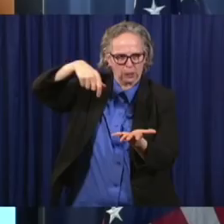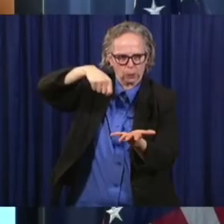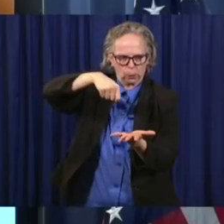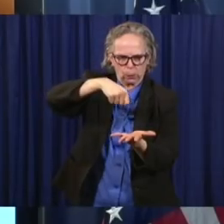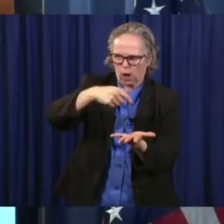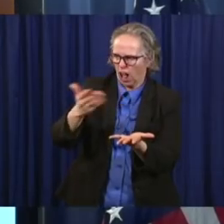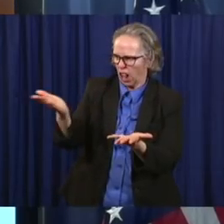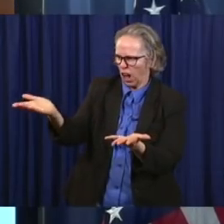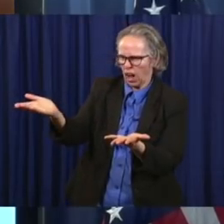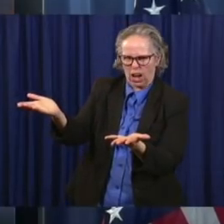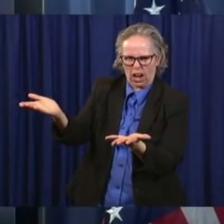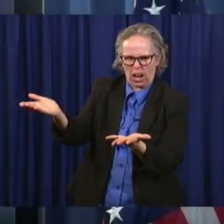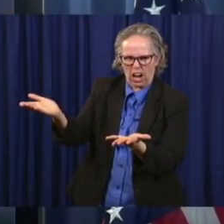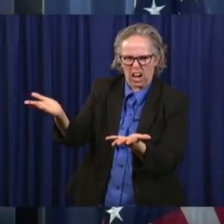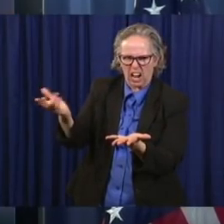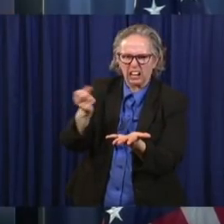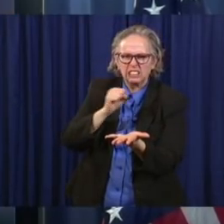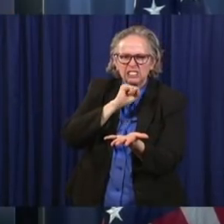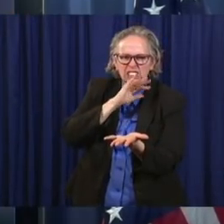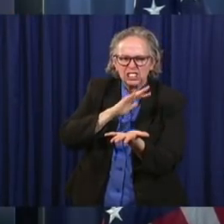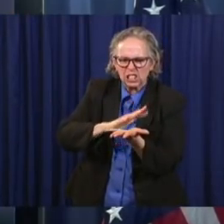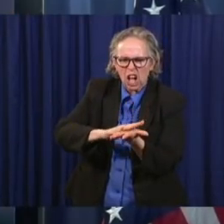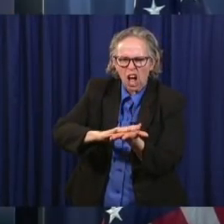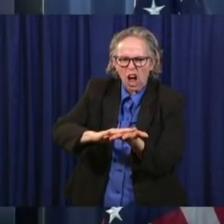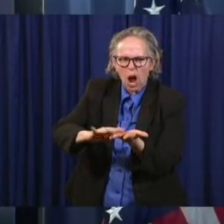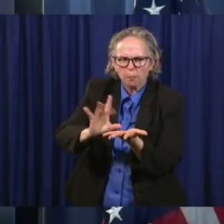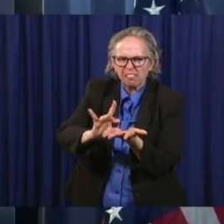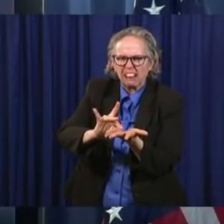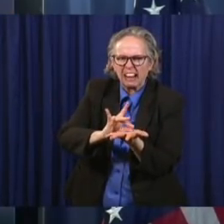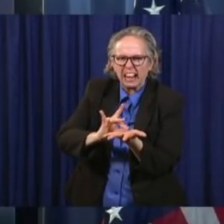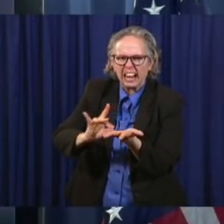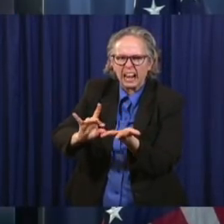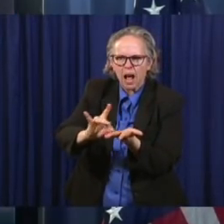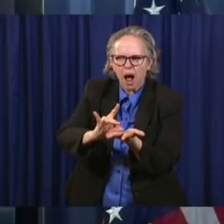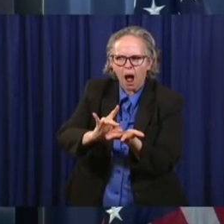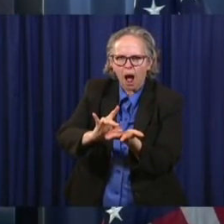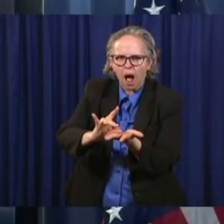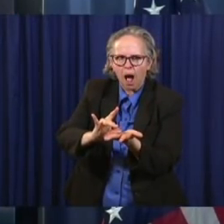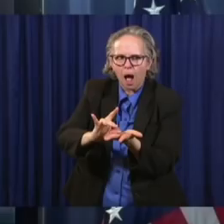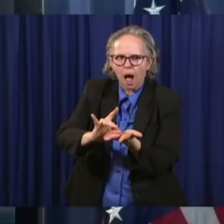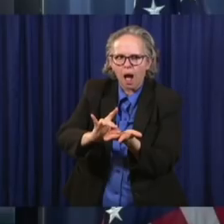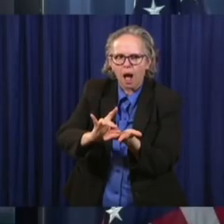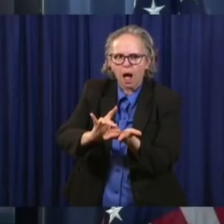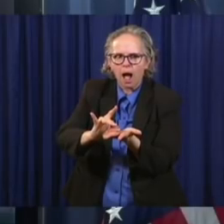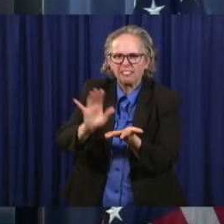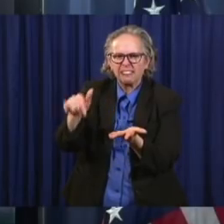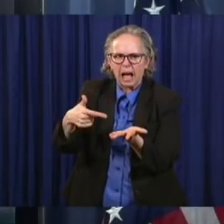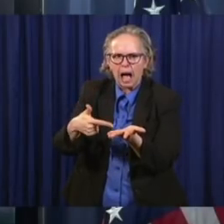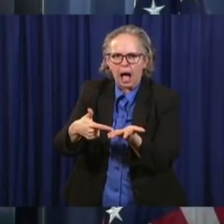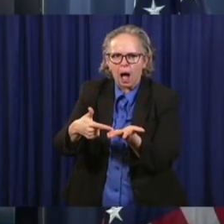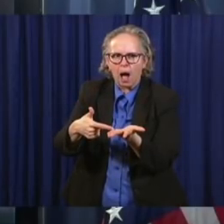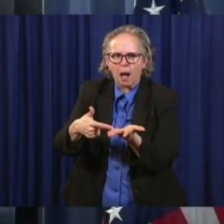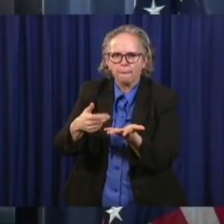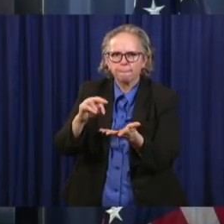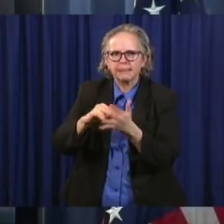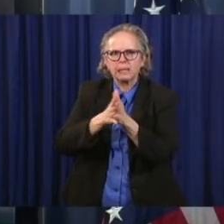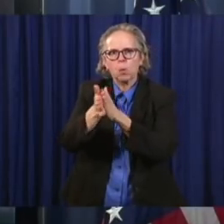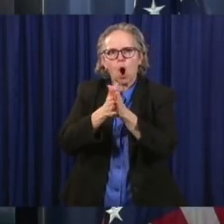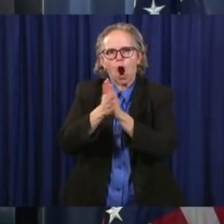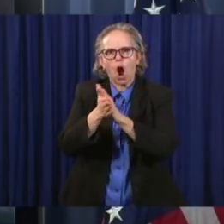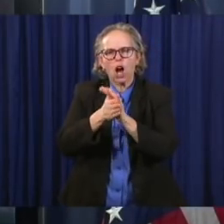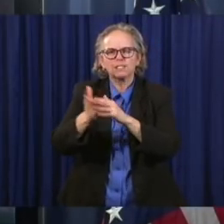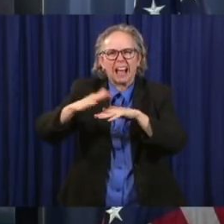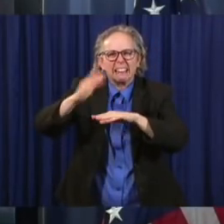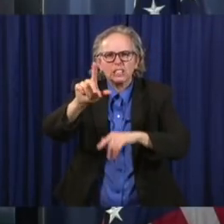can see the germs have not been properly removed. And that's why we need to wash our hands for at least